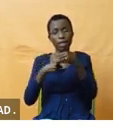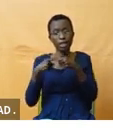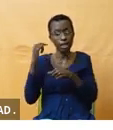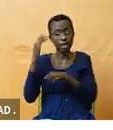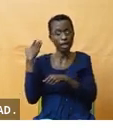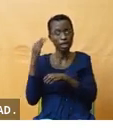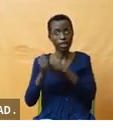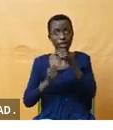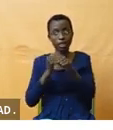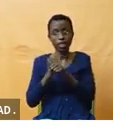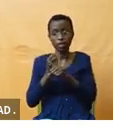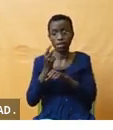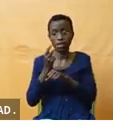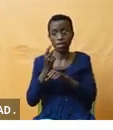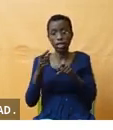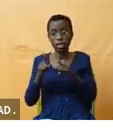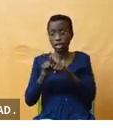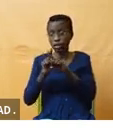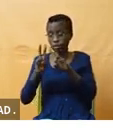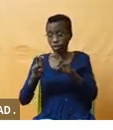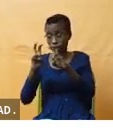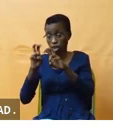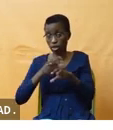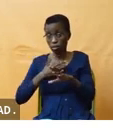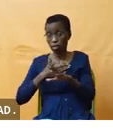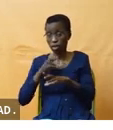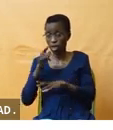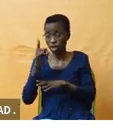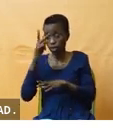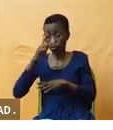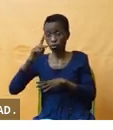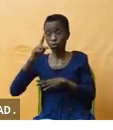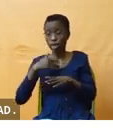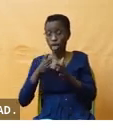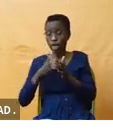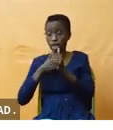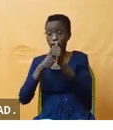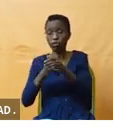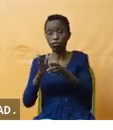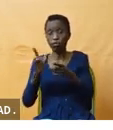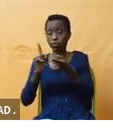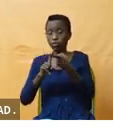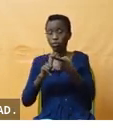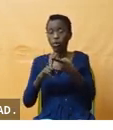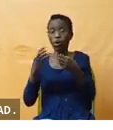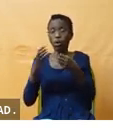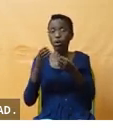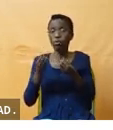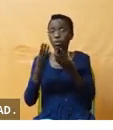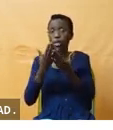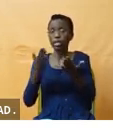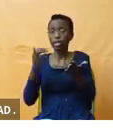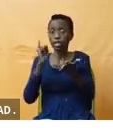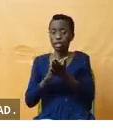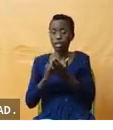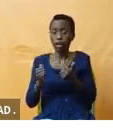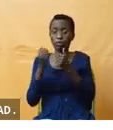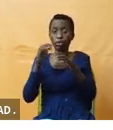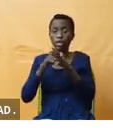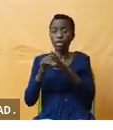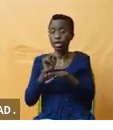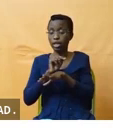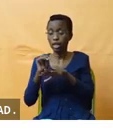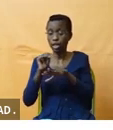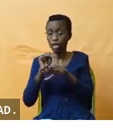or according to my assessment, this policy has led to a number of things that have come about within the national treasury